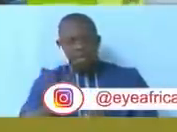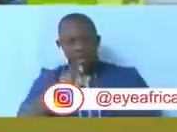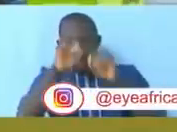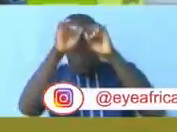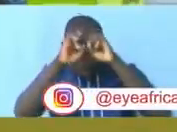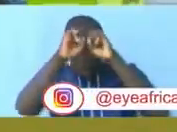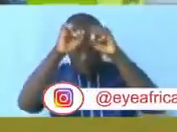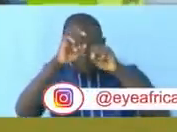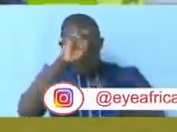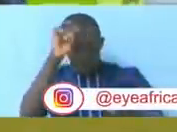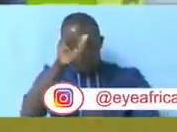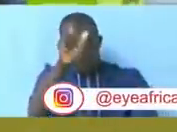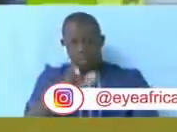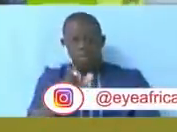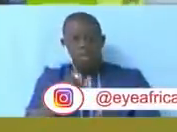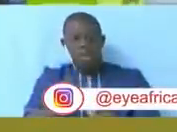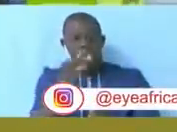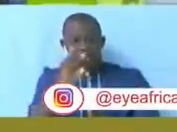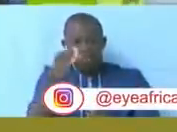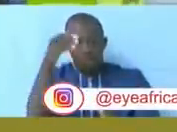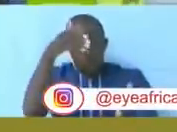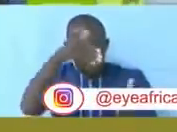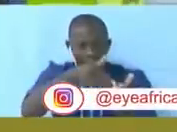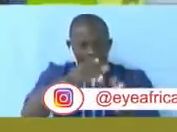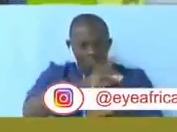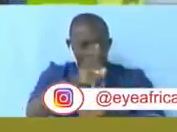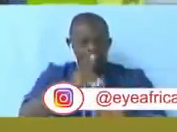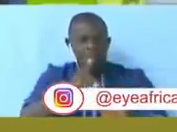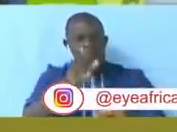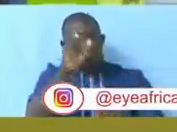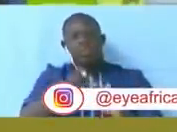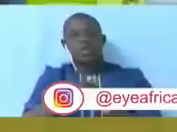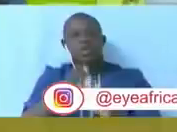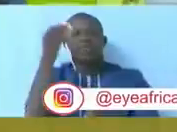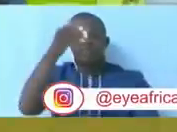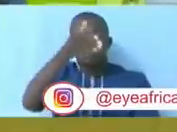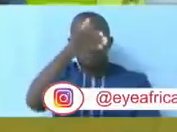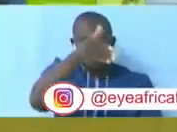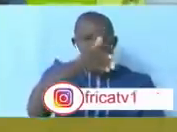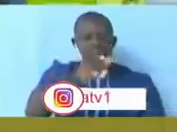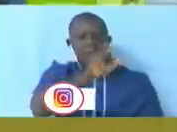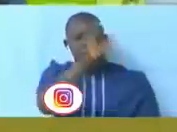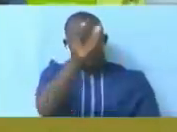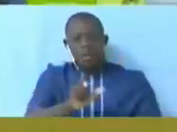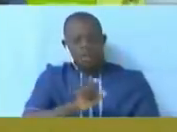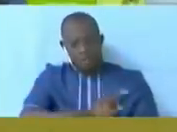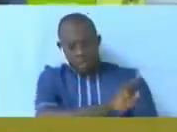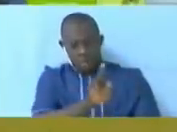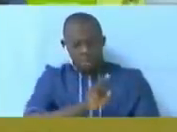go, you must go pay homage to them. So he realized I wasn't going to be the one to be